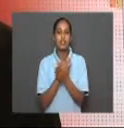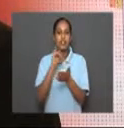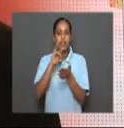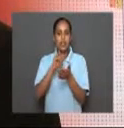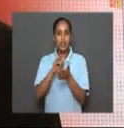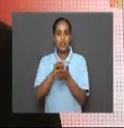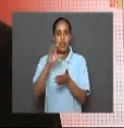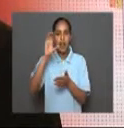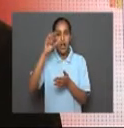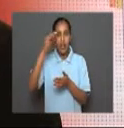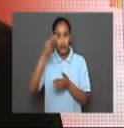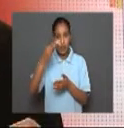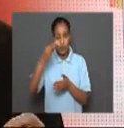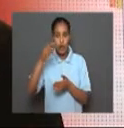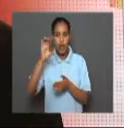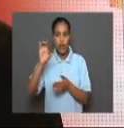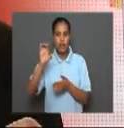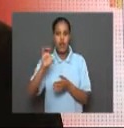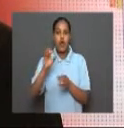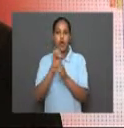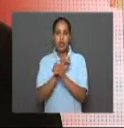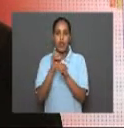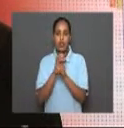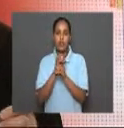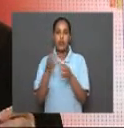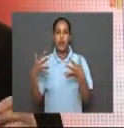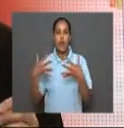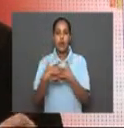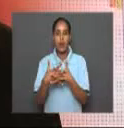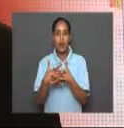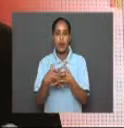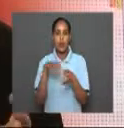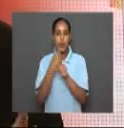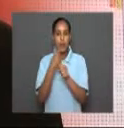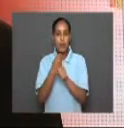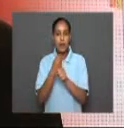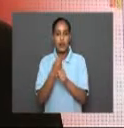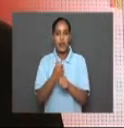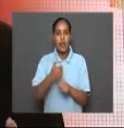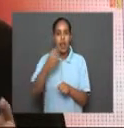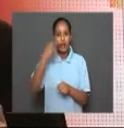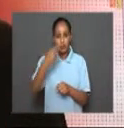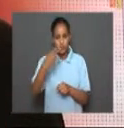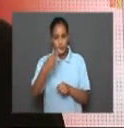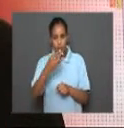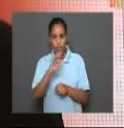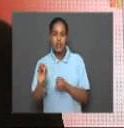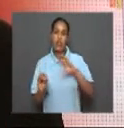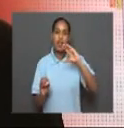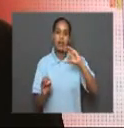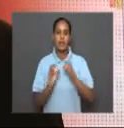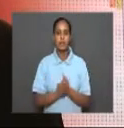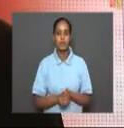that a hydrocarbon is an organic compound made entirely of hydrogen and